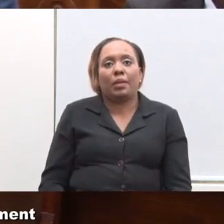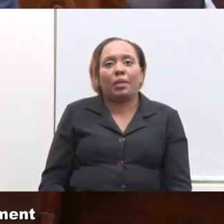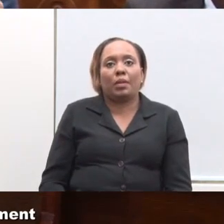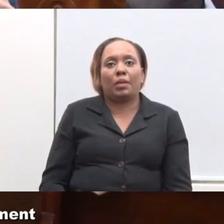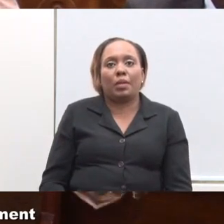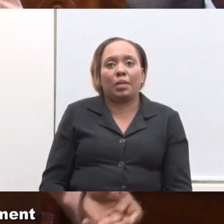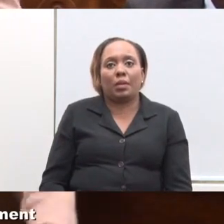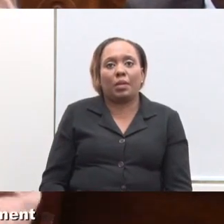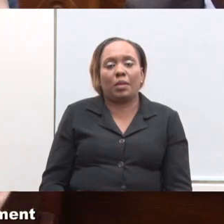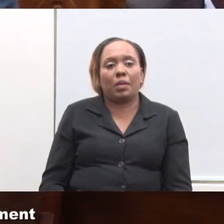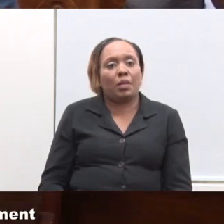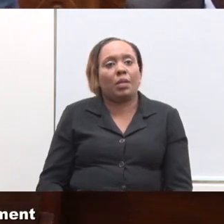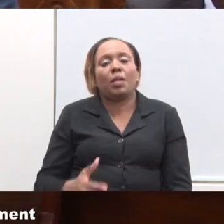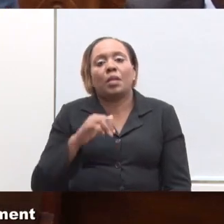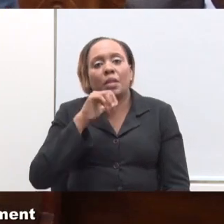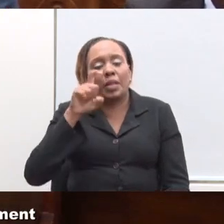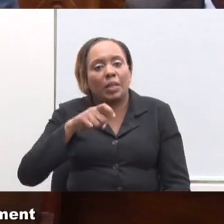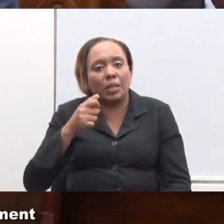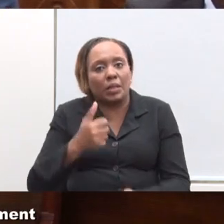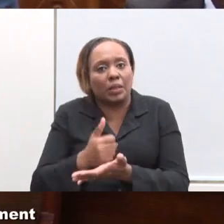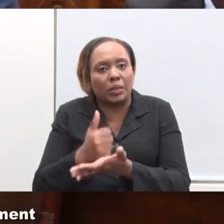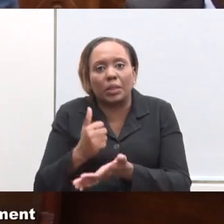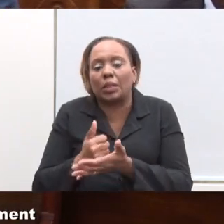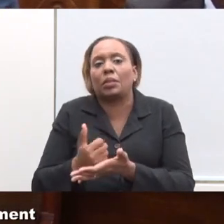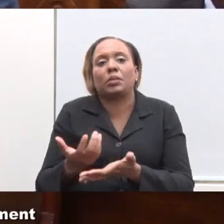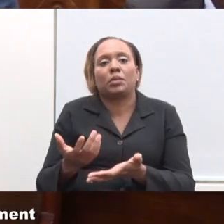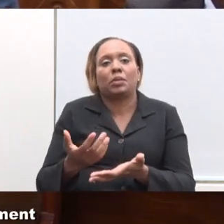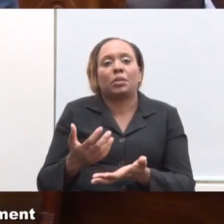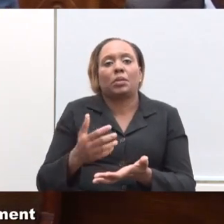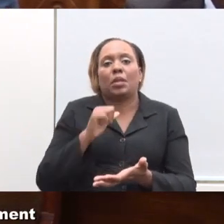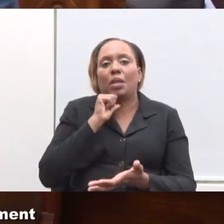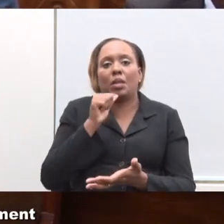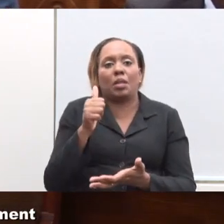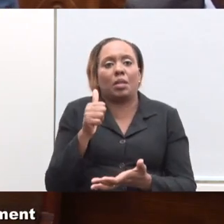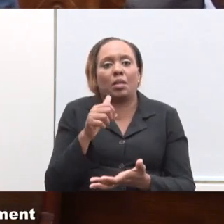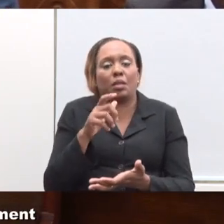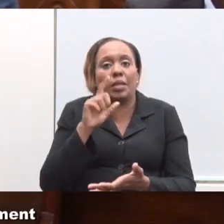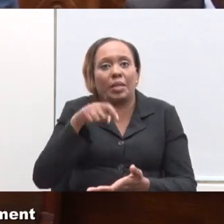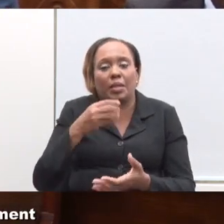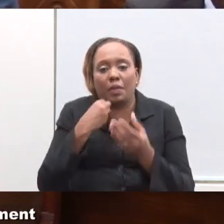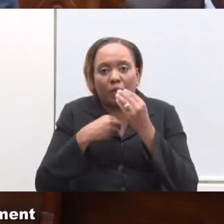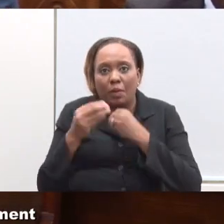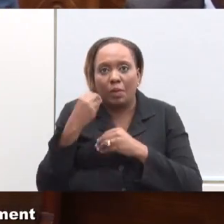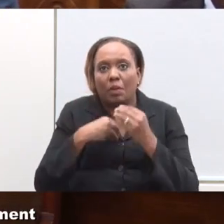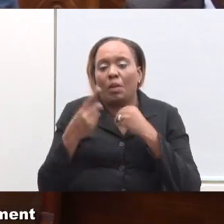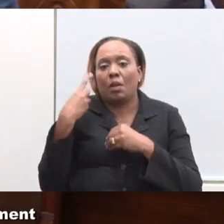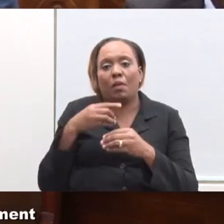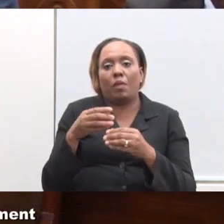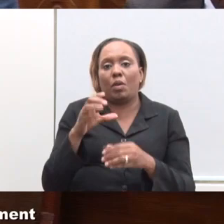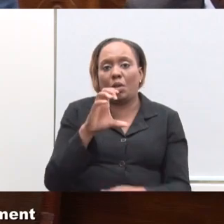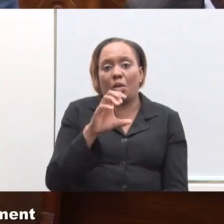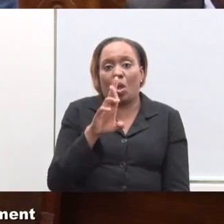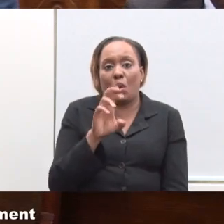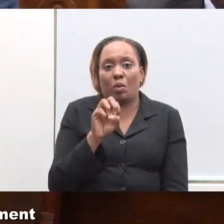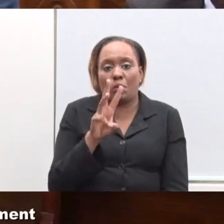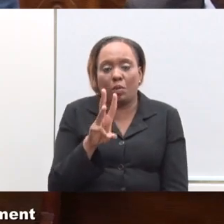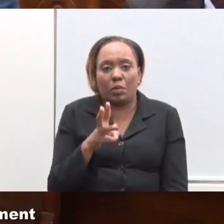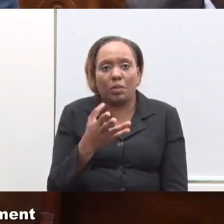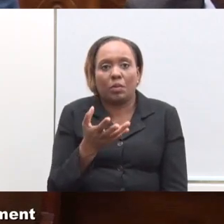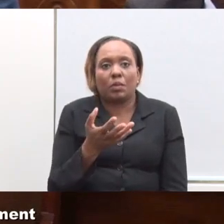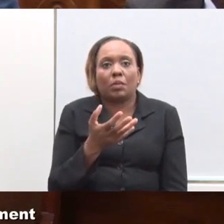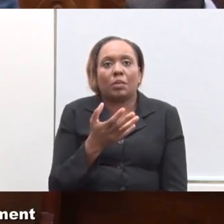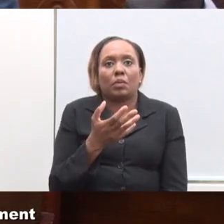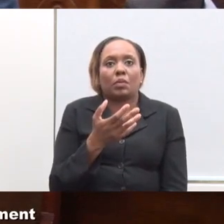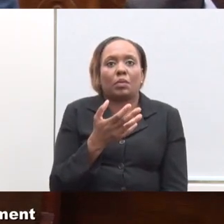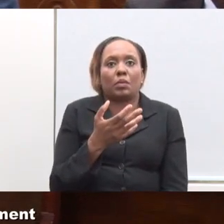powering ships. Similarly, they need food for the crew. They need food for the people. Even if they